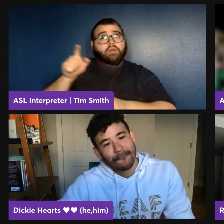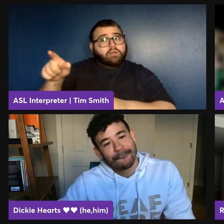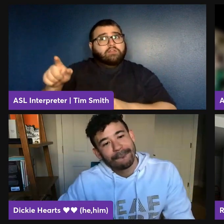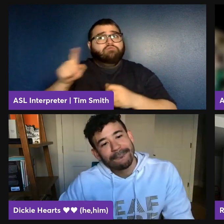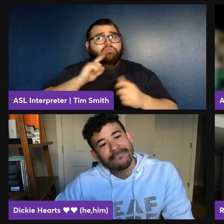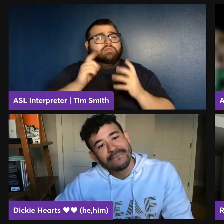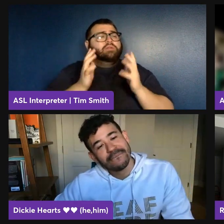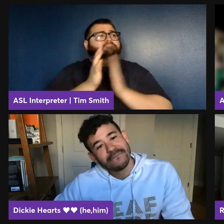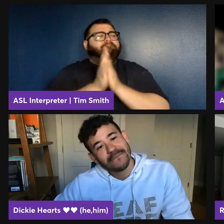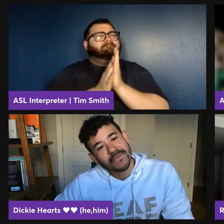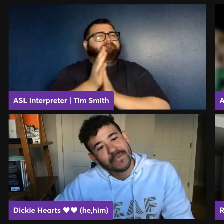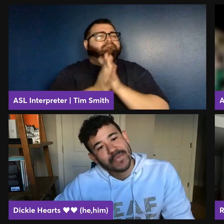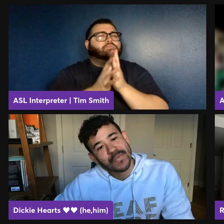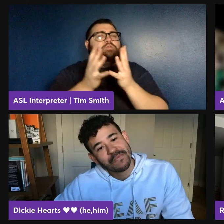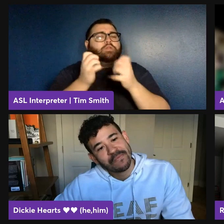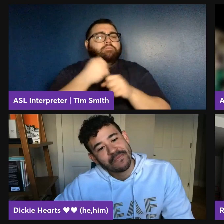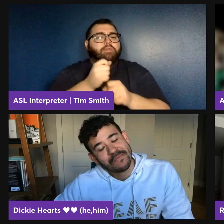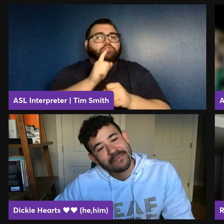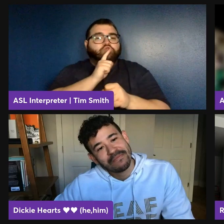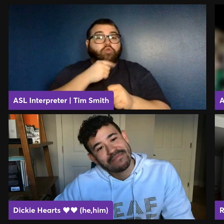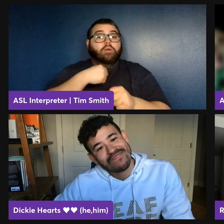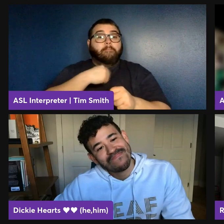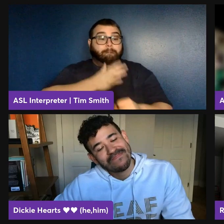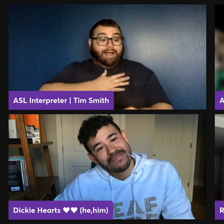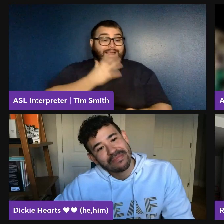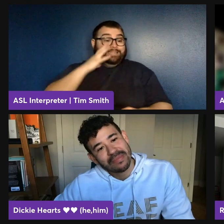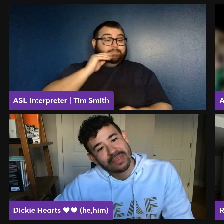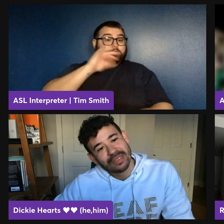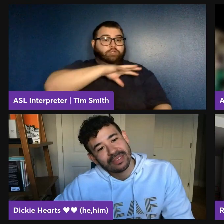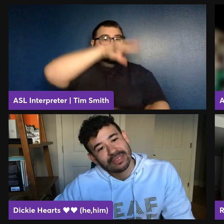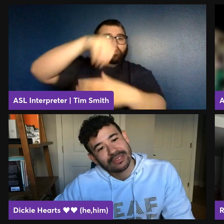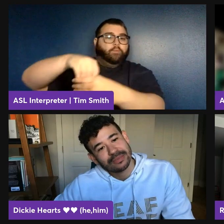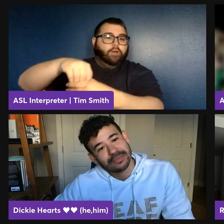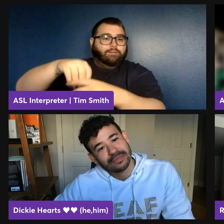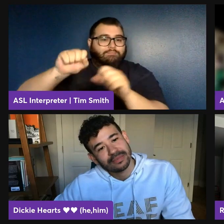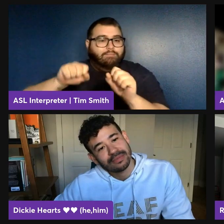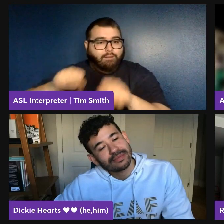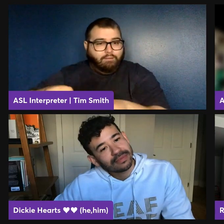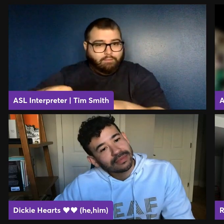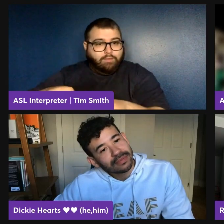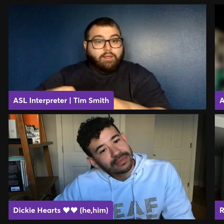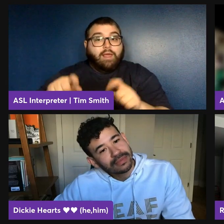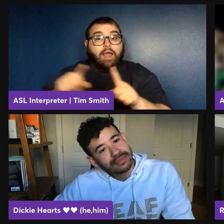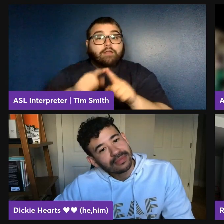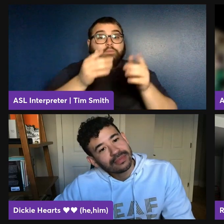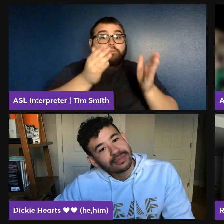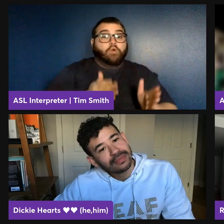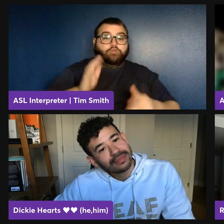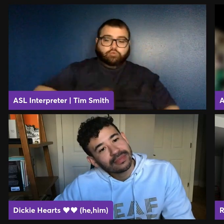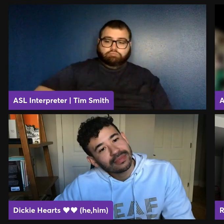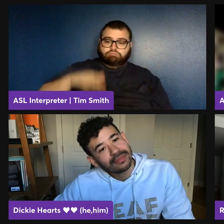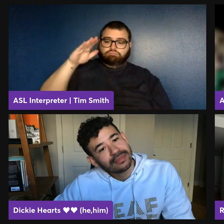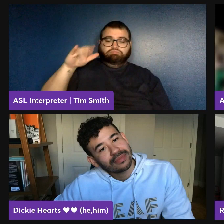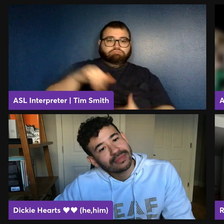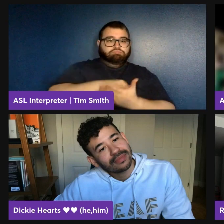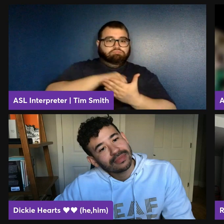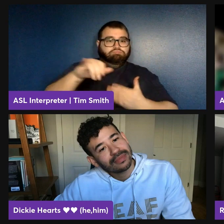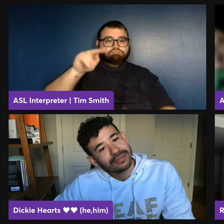make sure that I could incorporate my own experiences as someone who's lived in New York for a very long time and